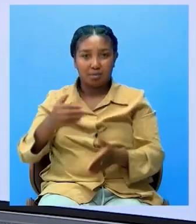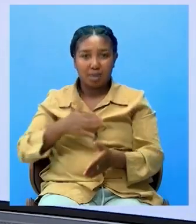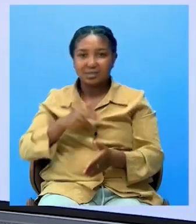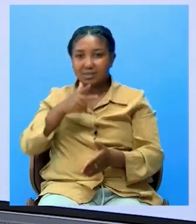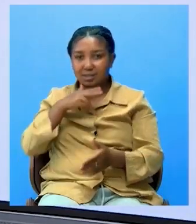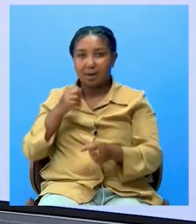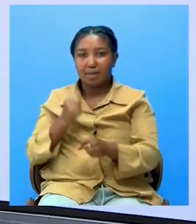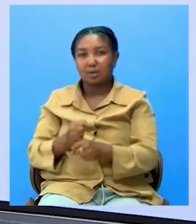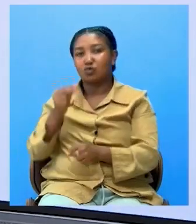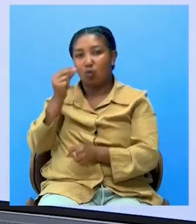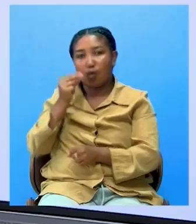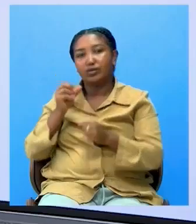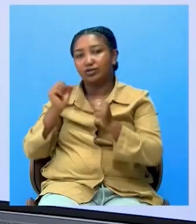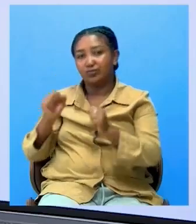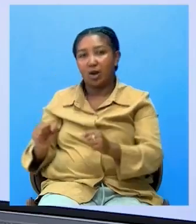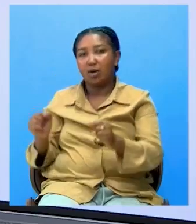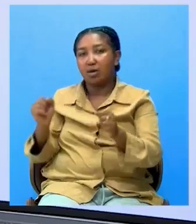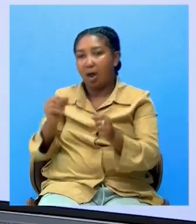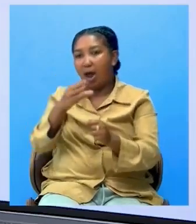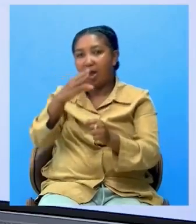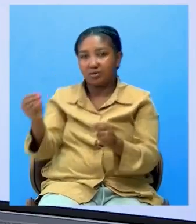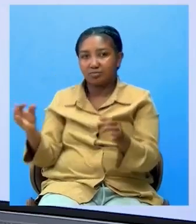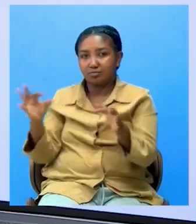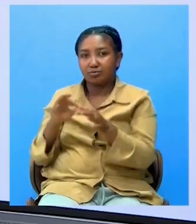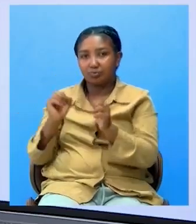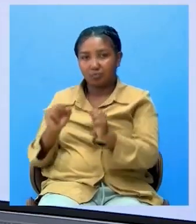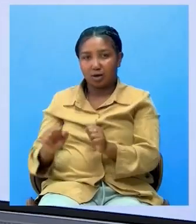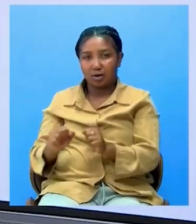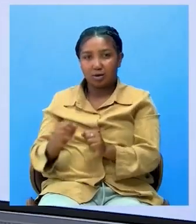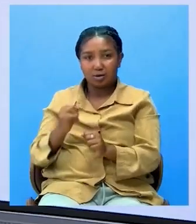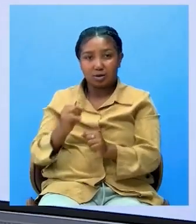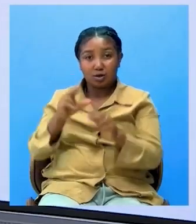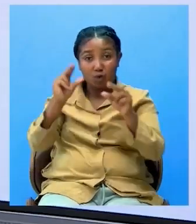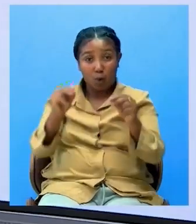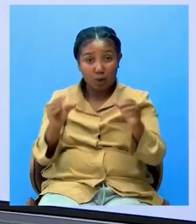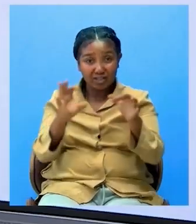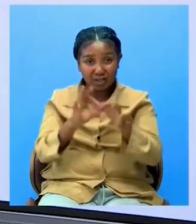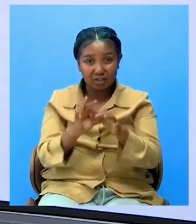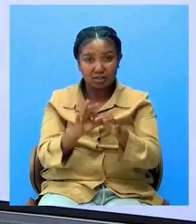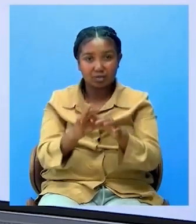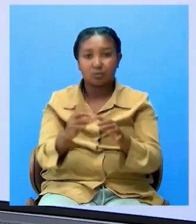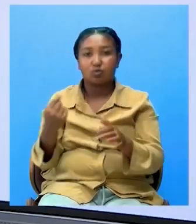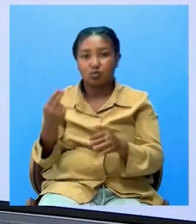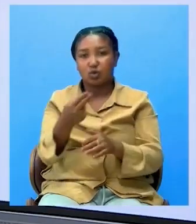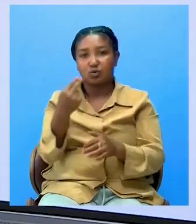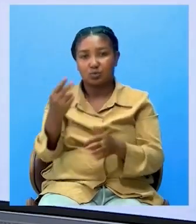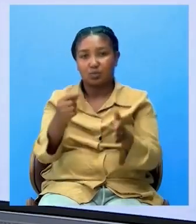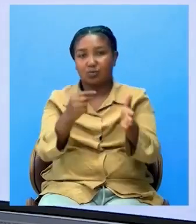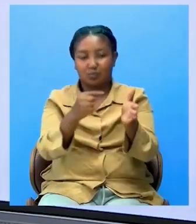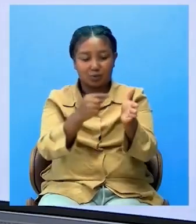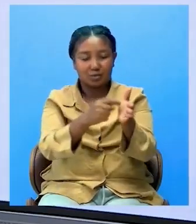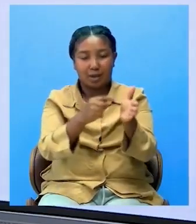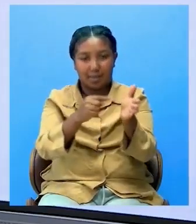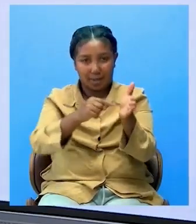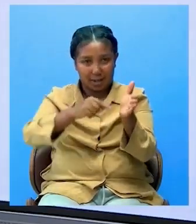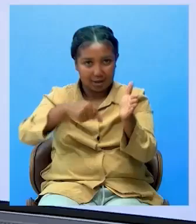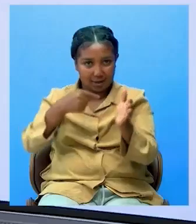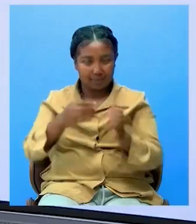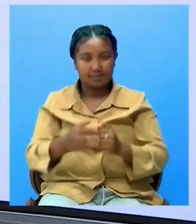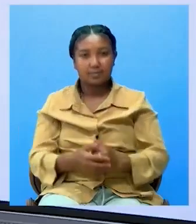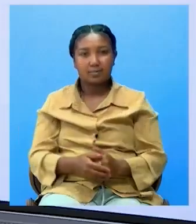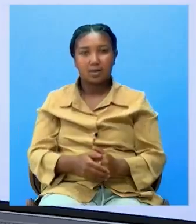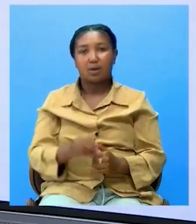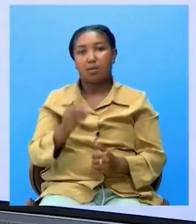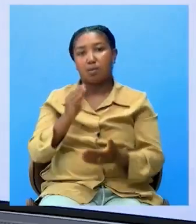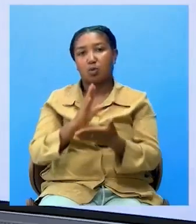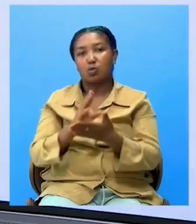makes coffee. Is it clear? So, if there is no conjunction, we can use semicolon